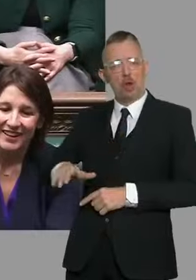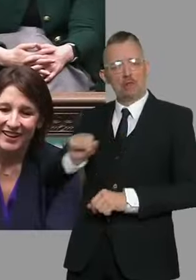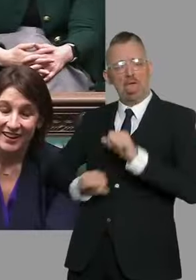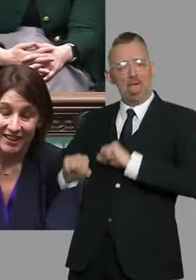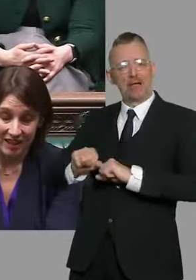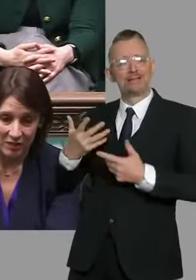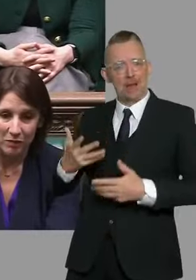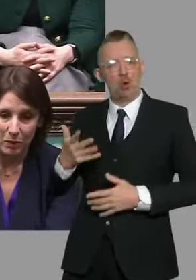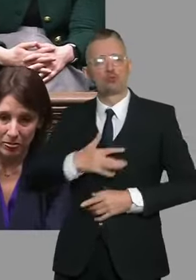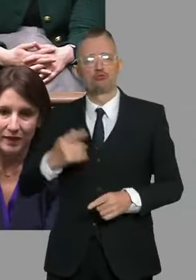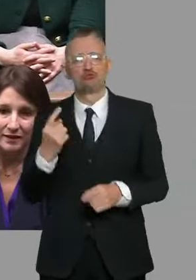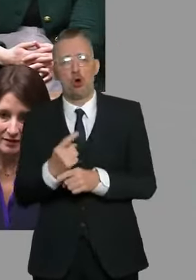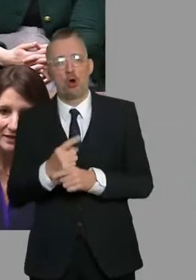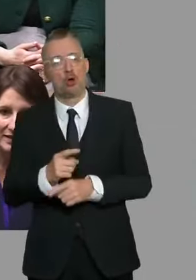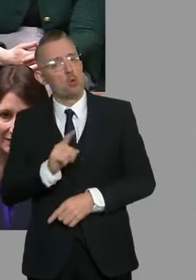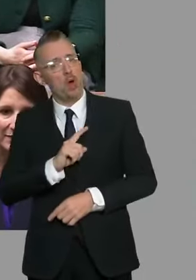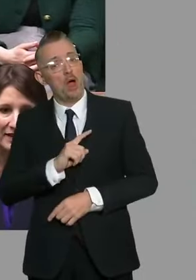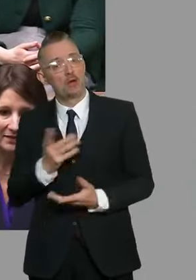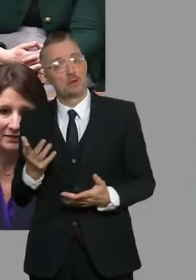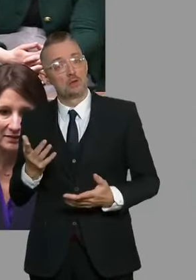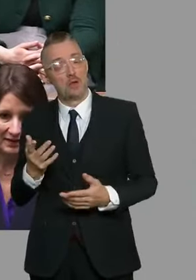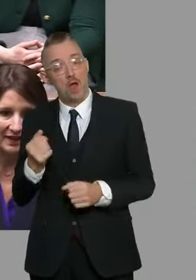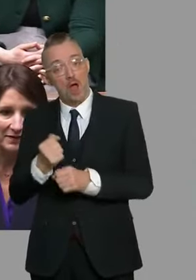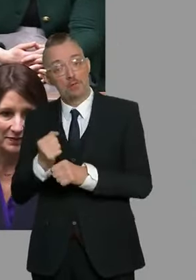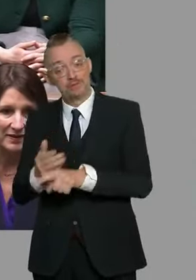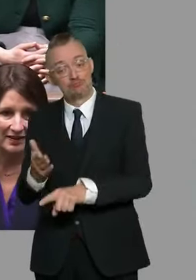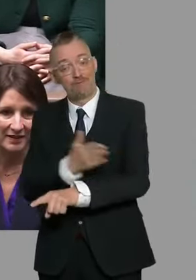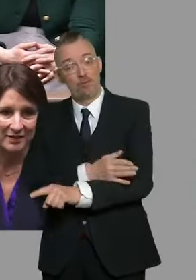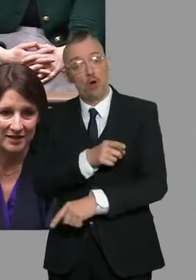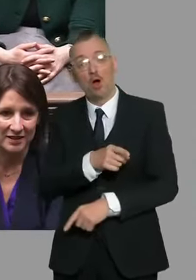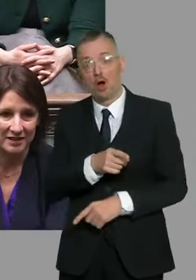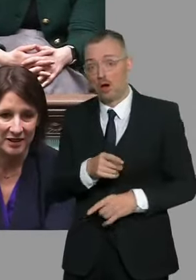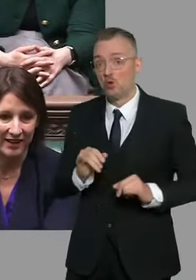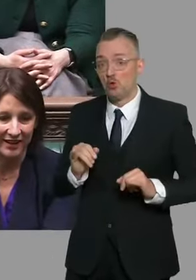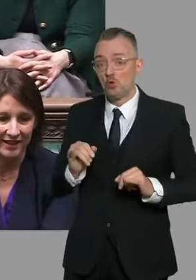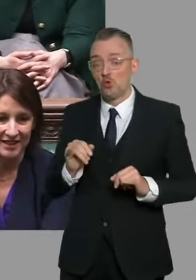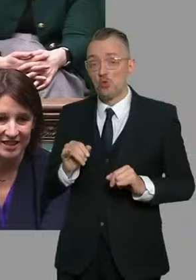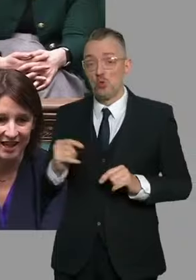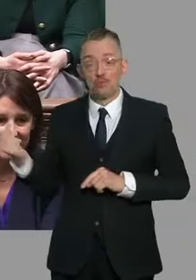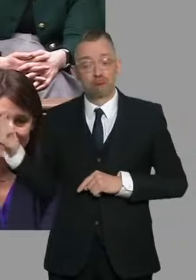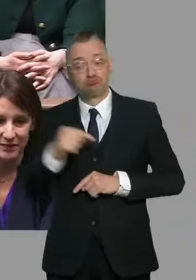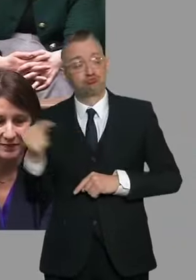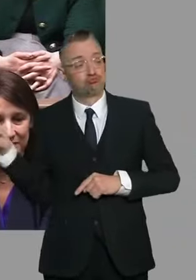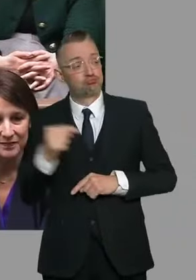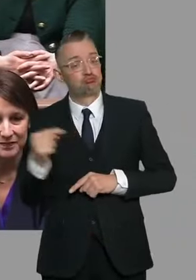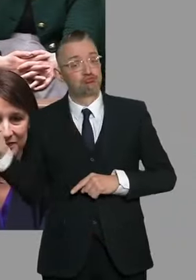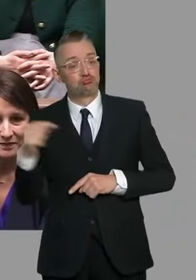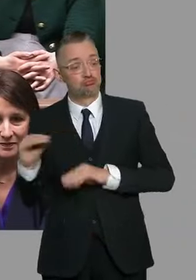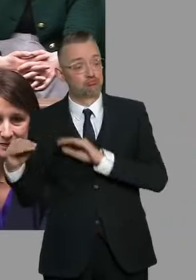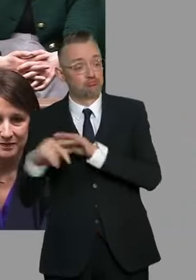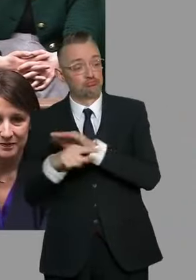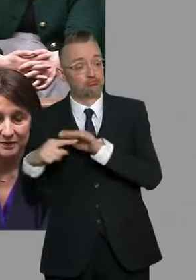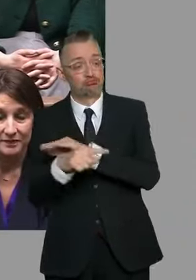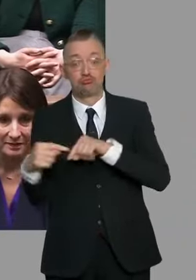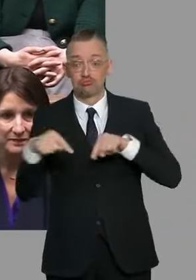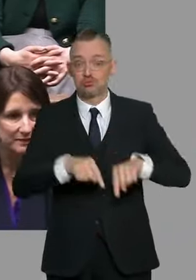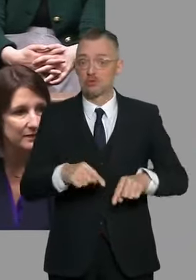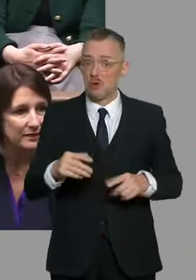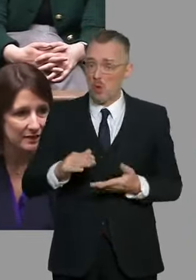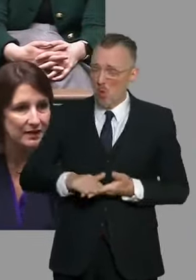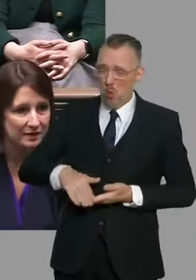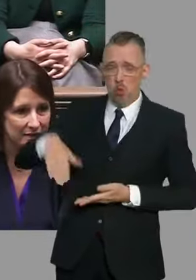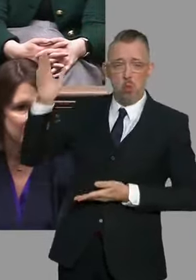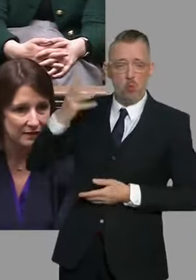over record high levels of immigration. The figures just a few weeks ago, nearly 1 million on net migration. That